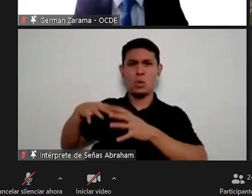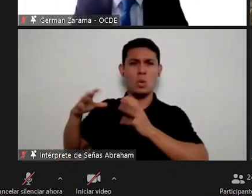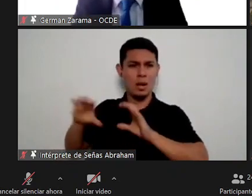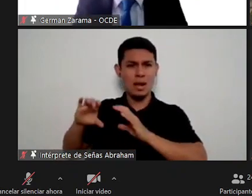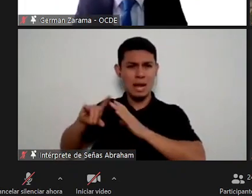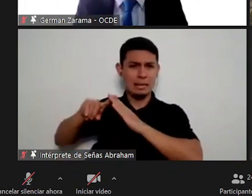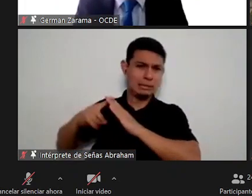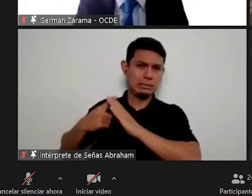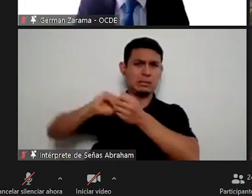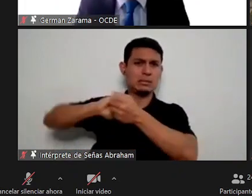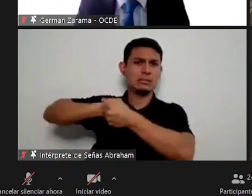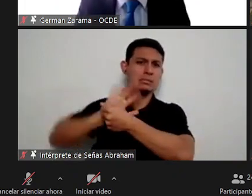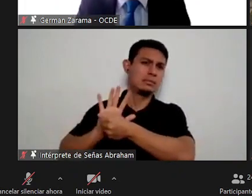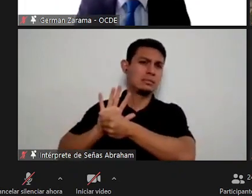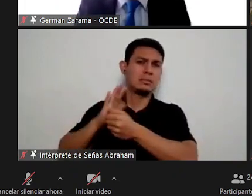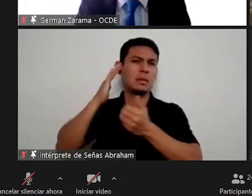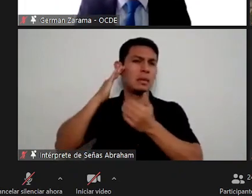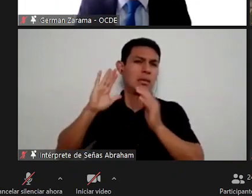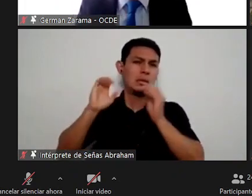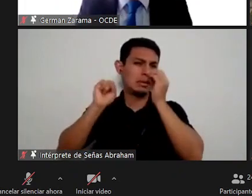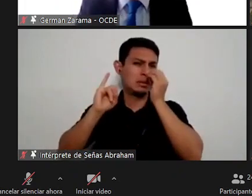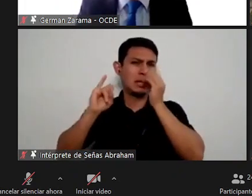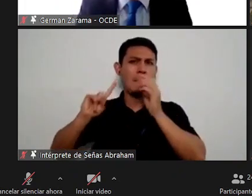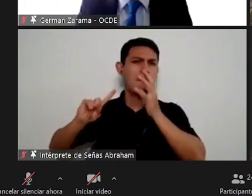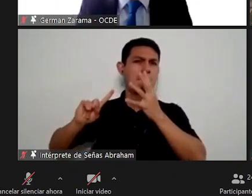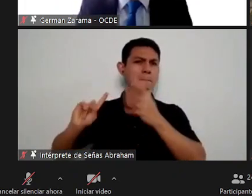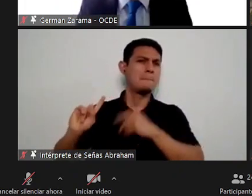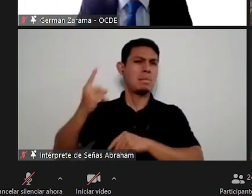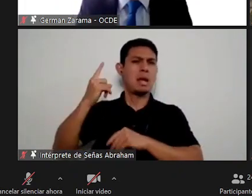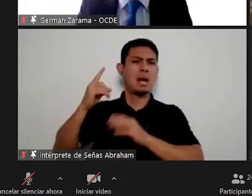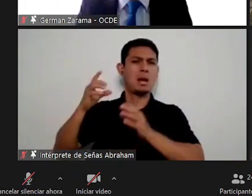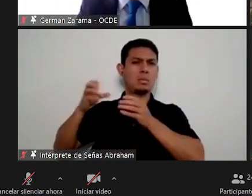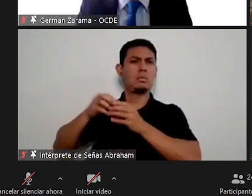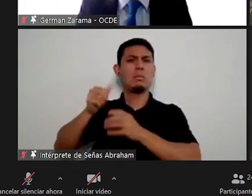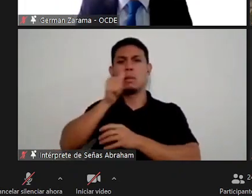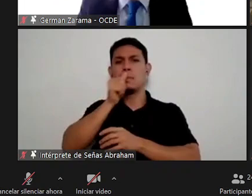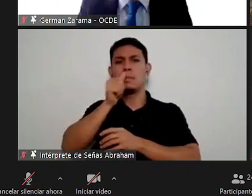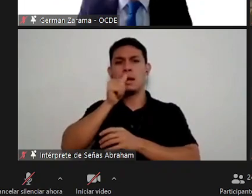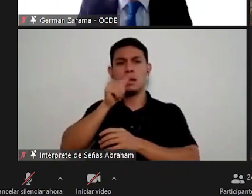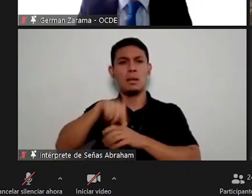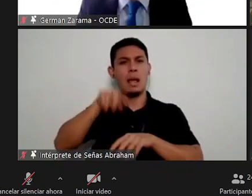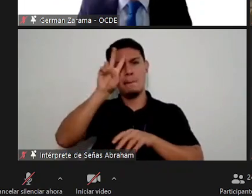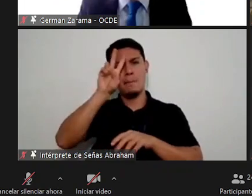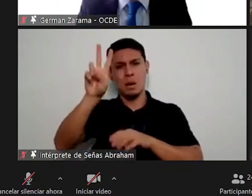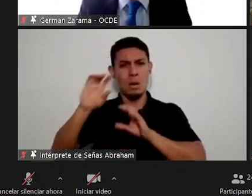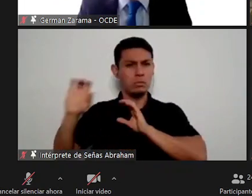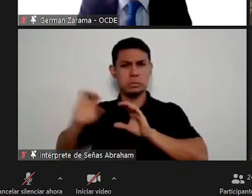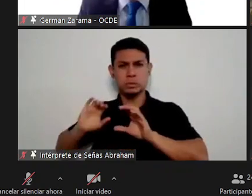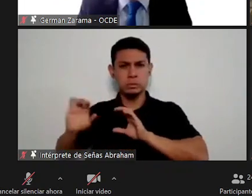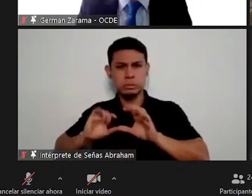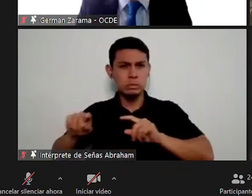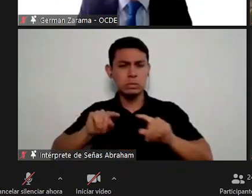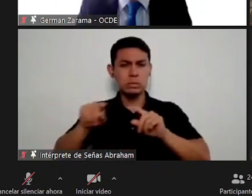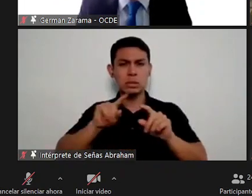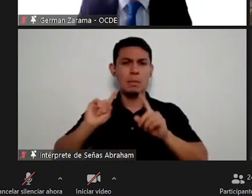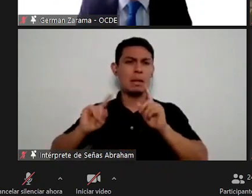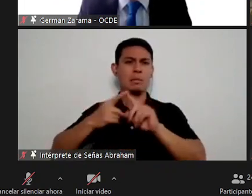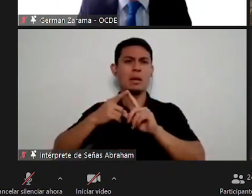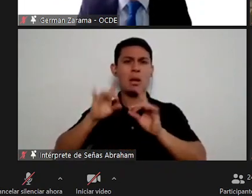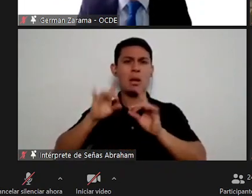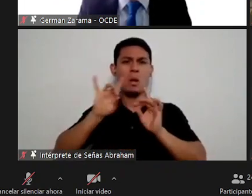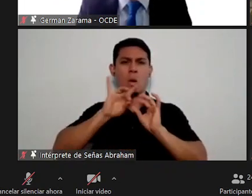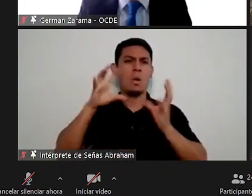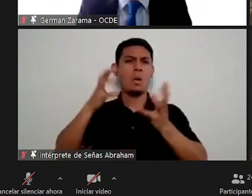train as a gap but we have done training at the beginning of the pandemic and we were one of the first